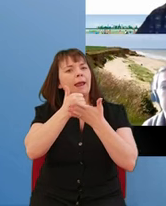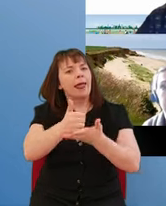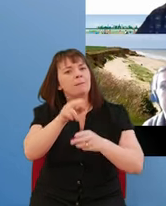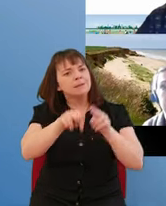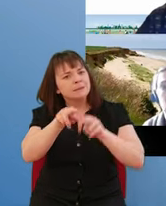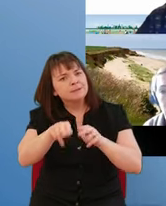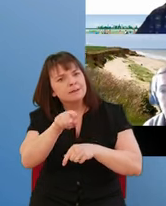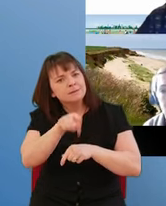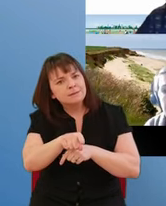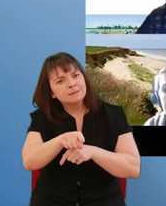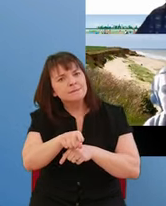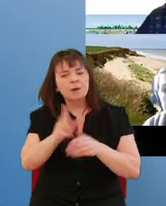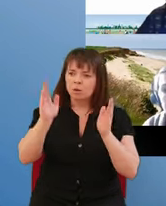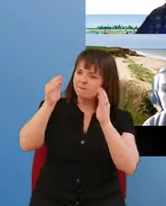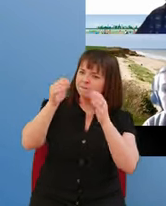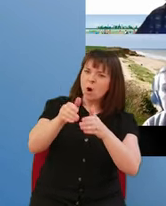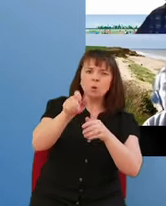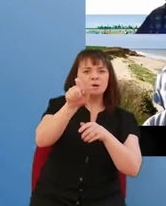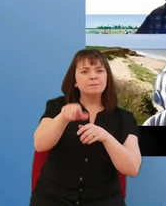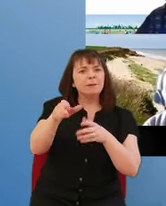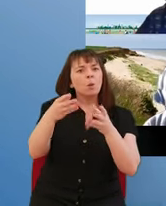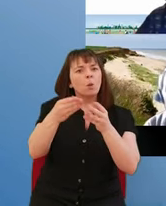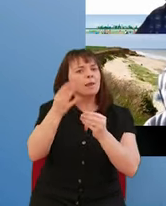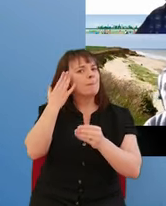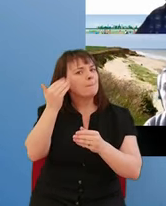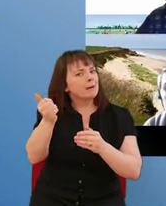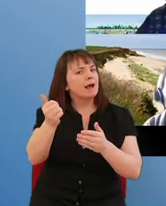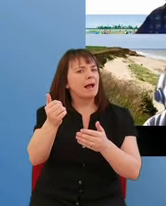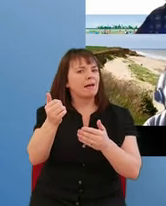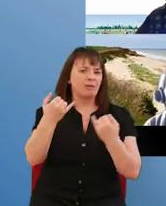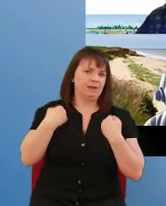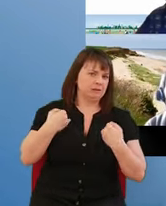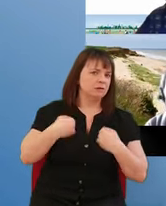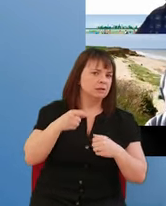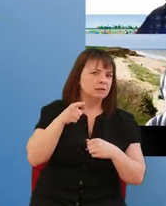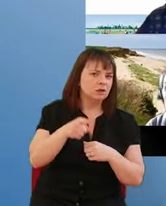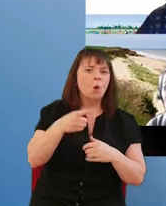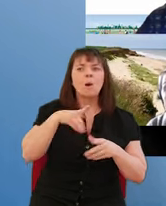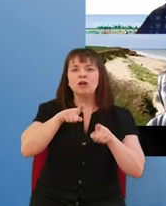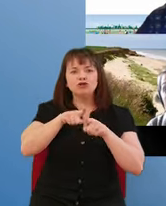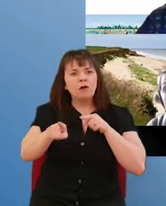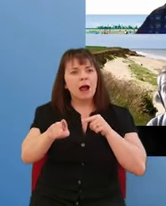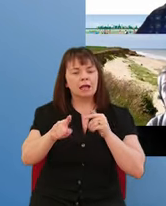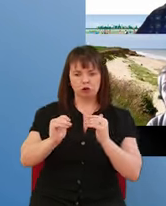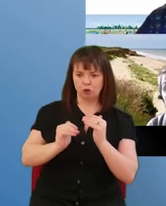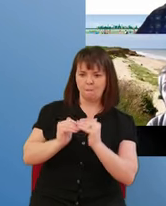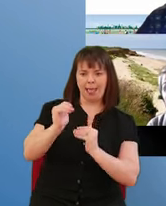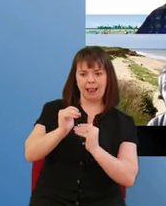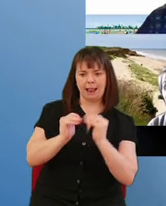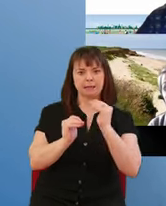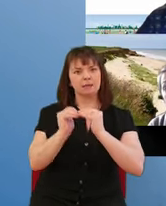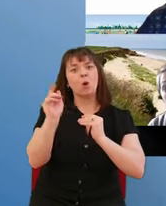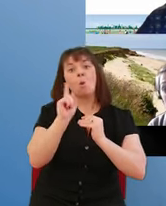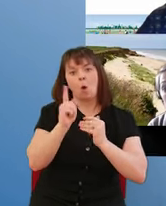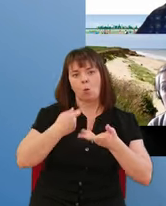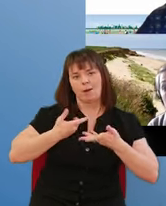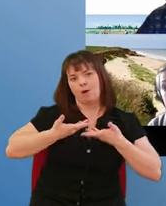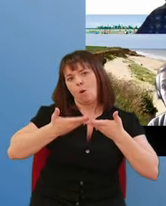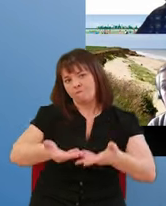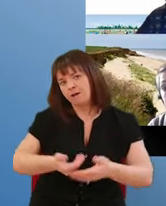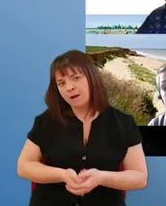more appropriate way or adapted way for people with mental health needs, so that we do get the health